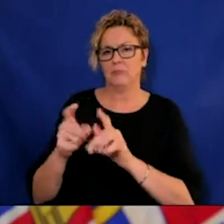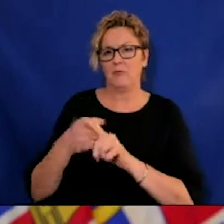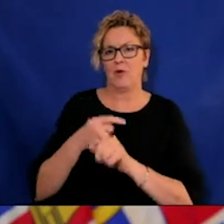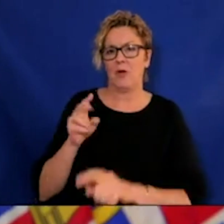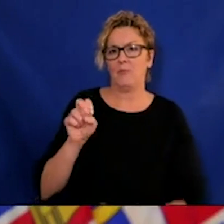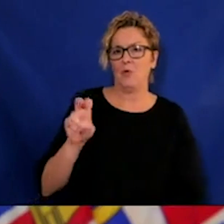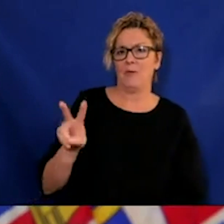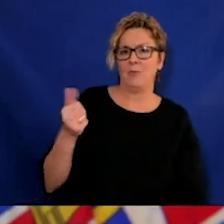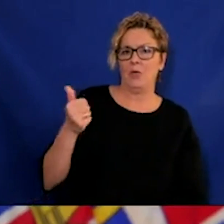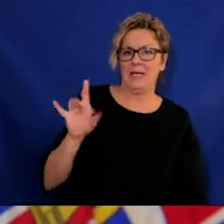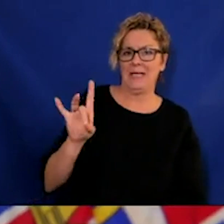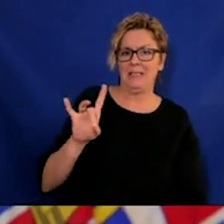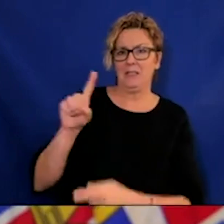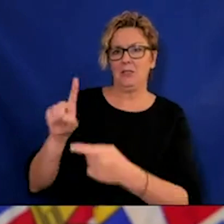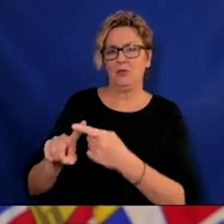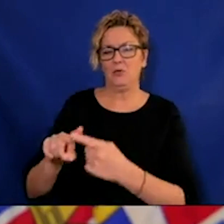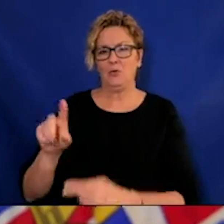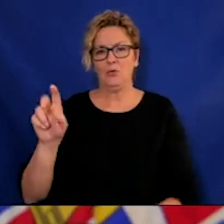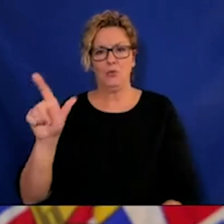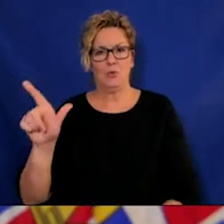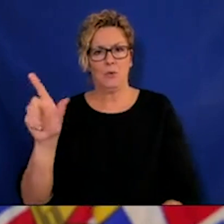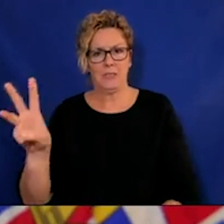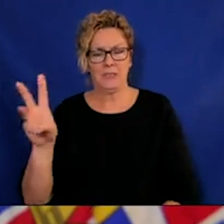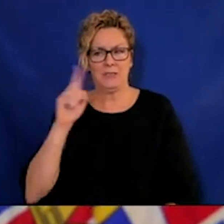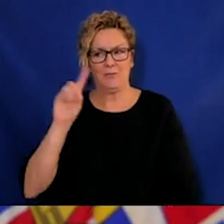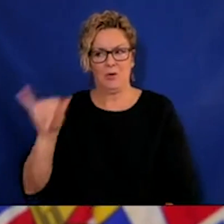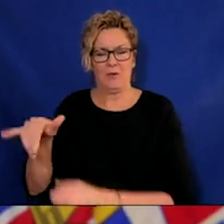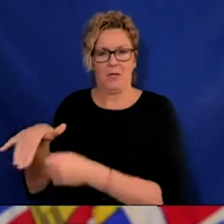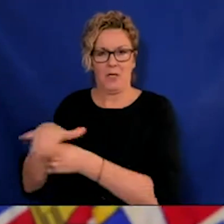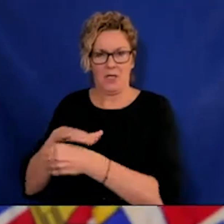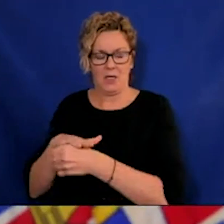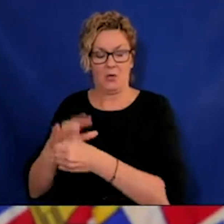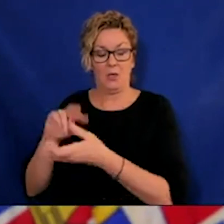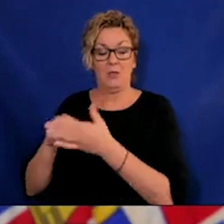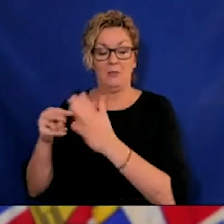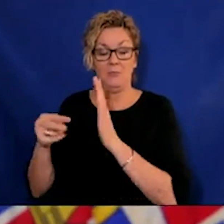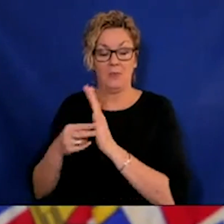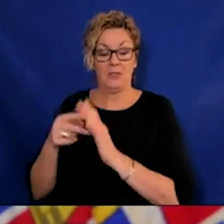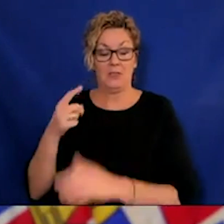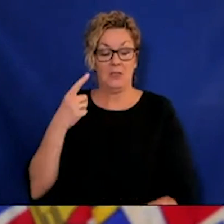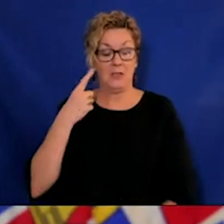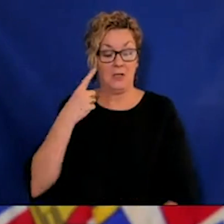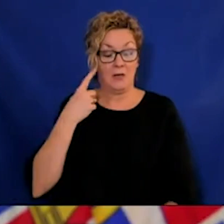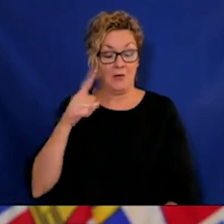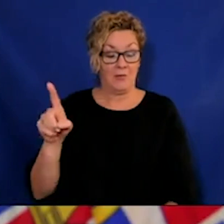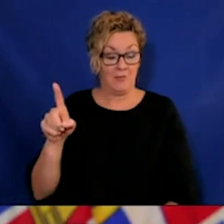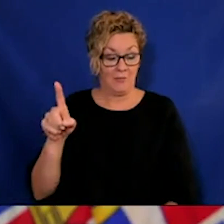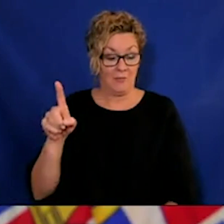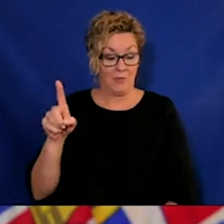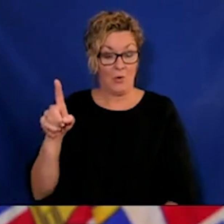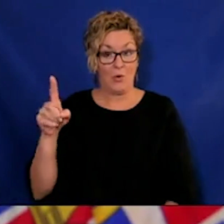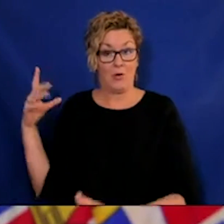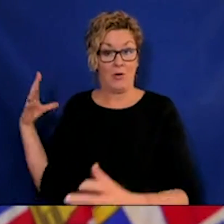November 18th and 26th. So that brings us up to a total of